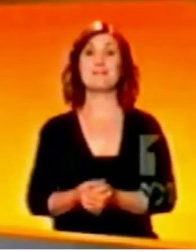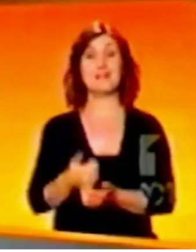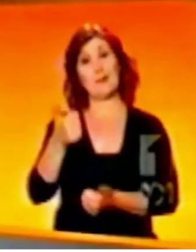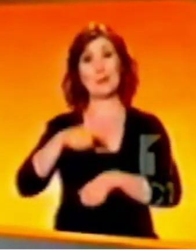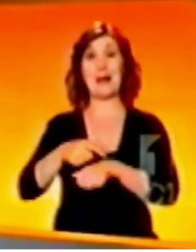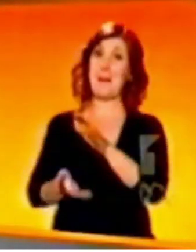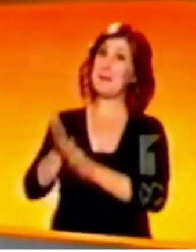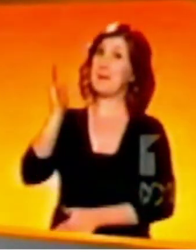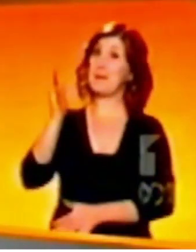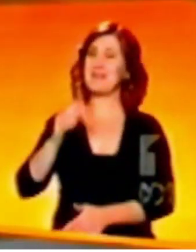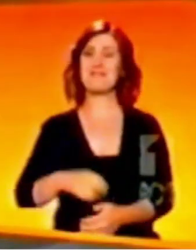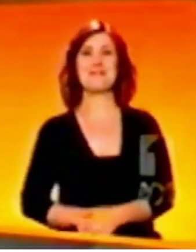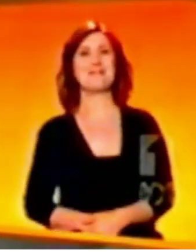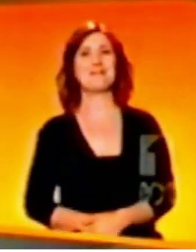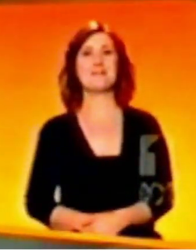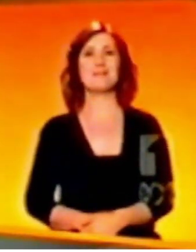Have a good trip.